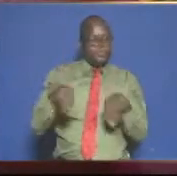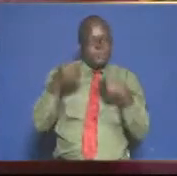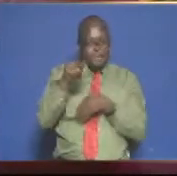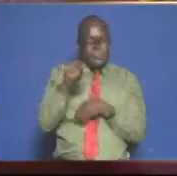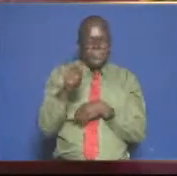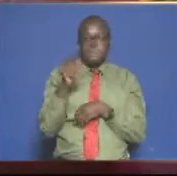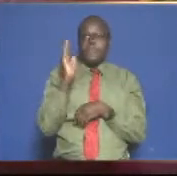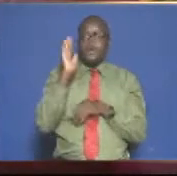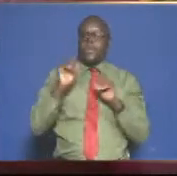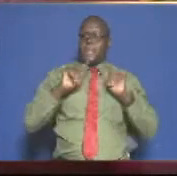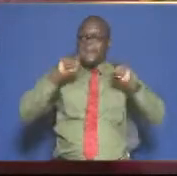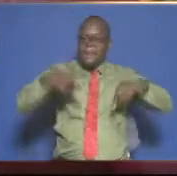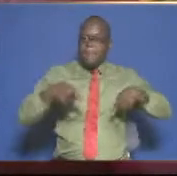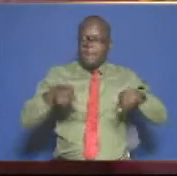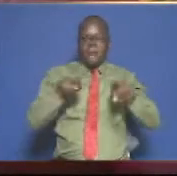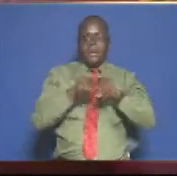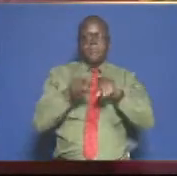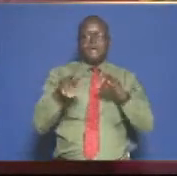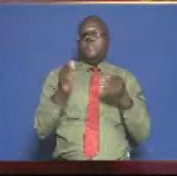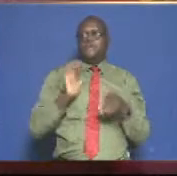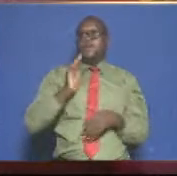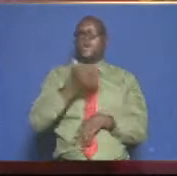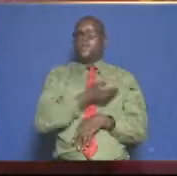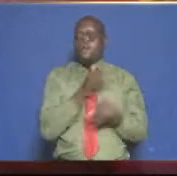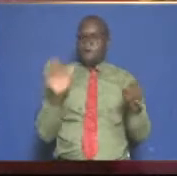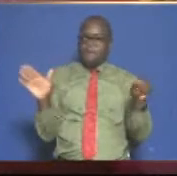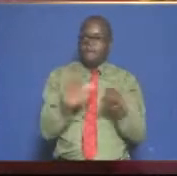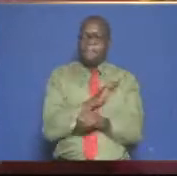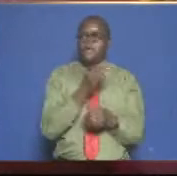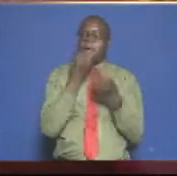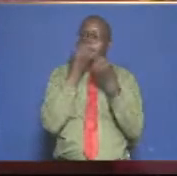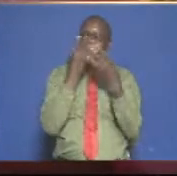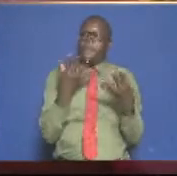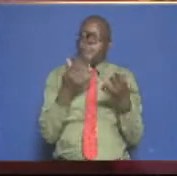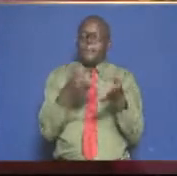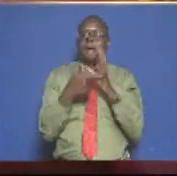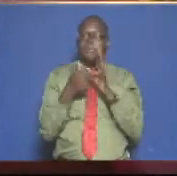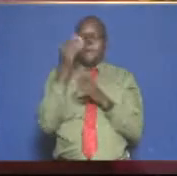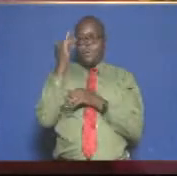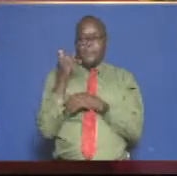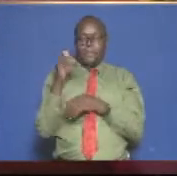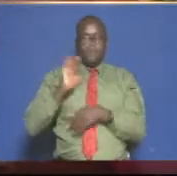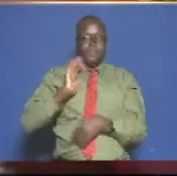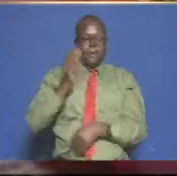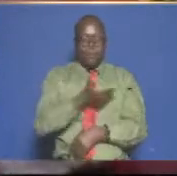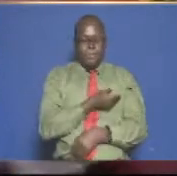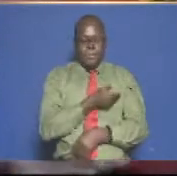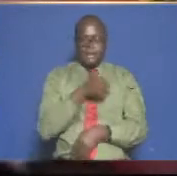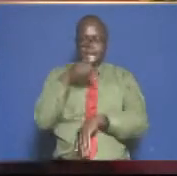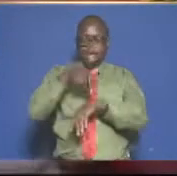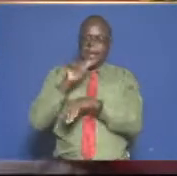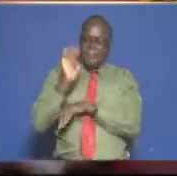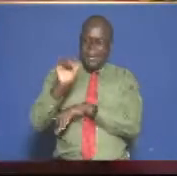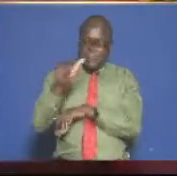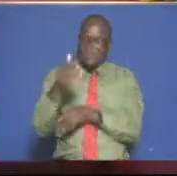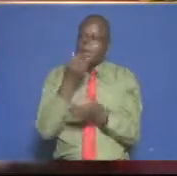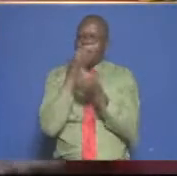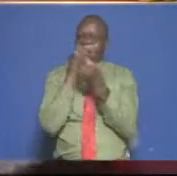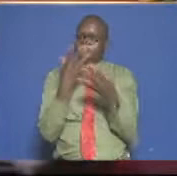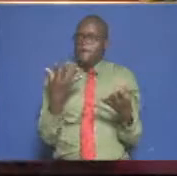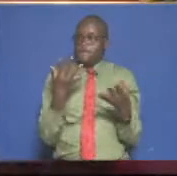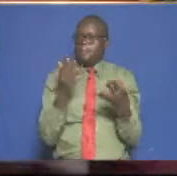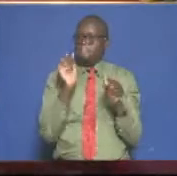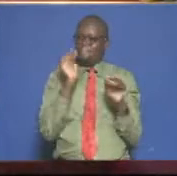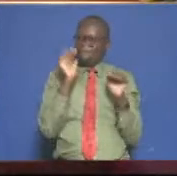be demanding as a committee for a full disclosure as requested, because as a committee, when we ask, and this information we have been